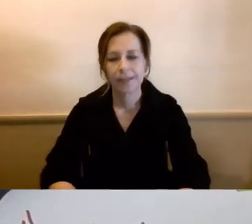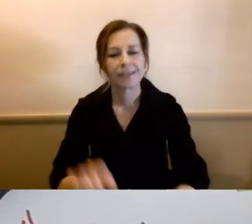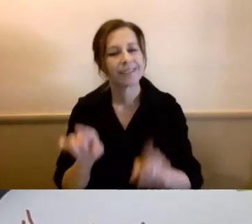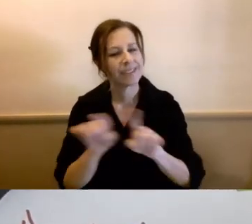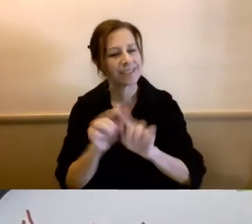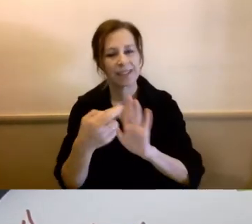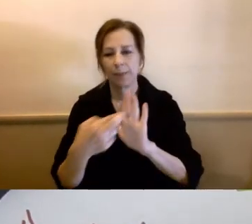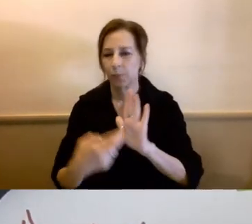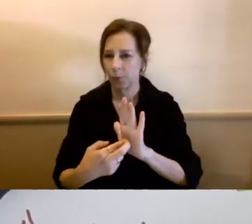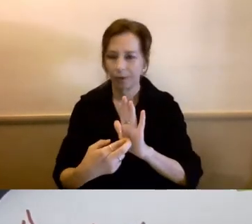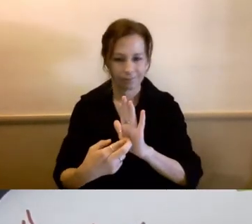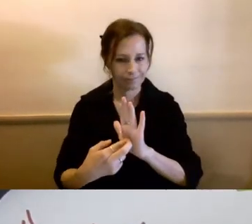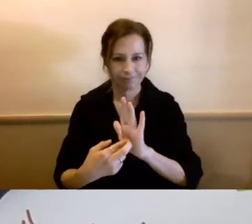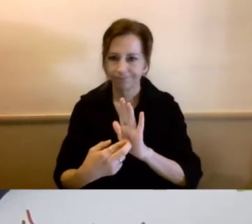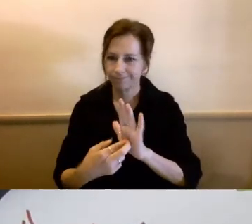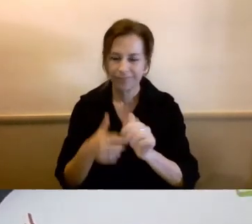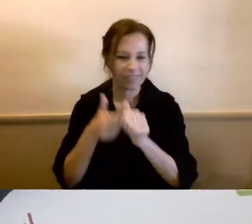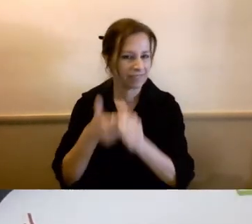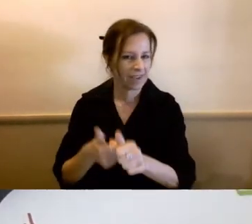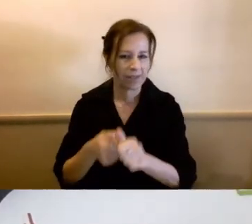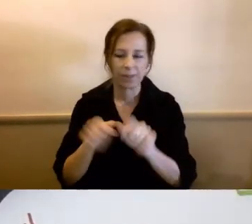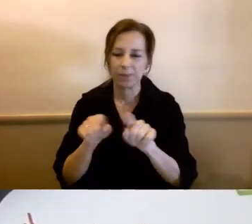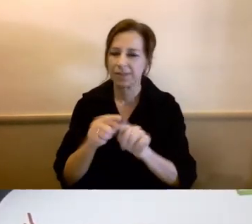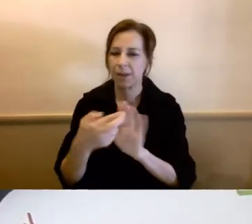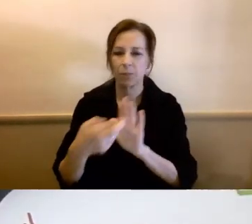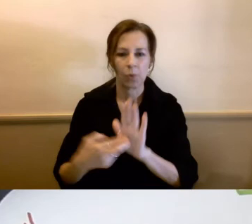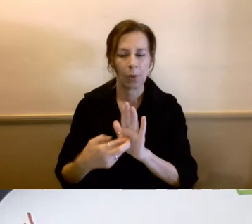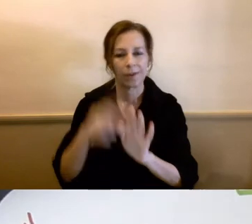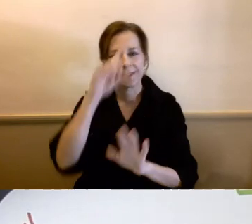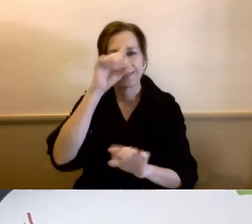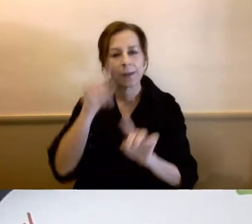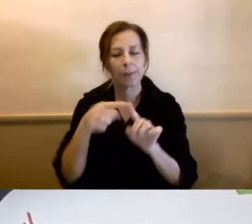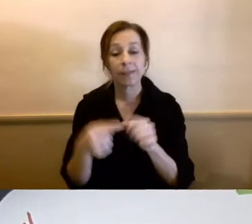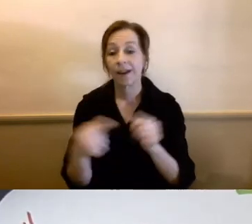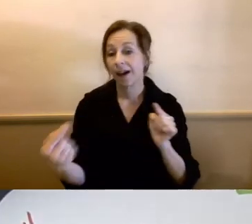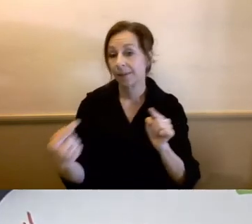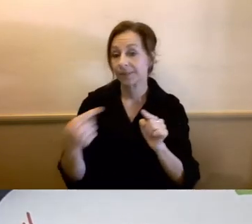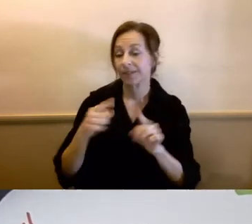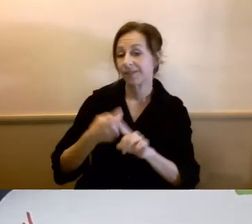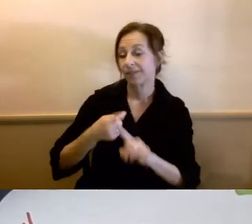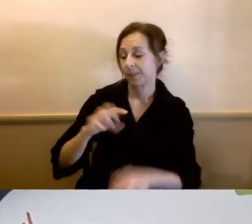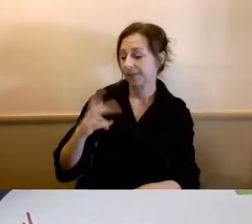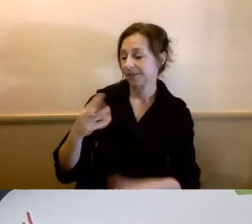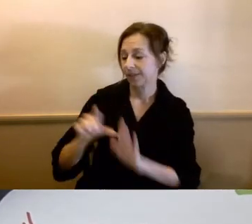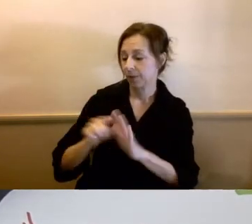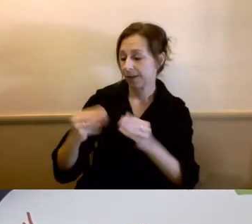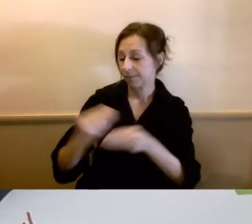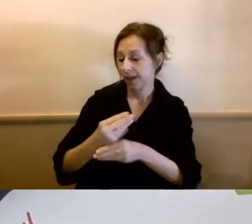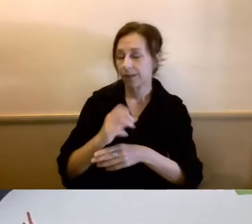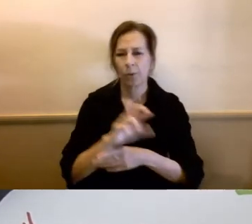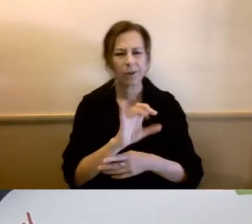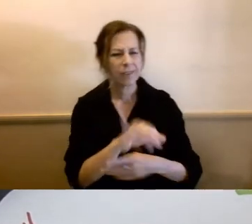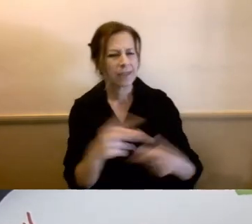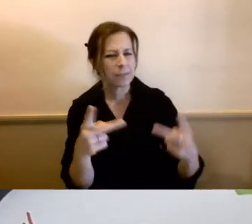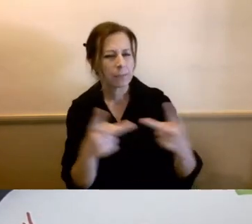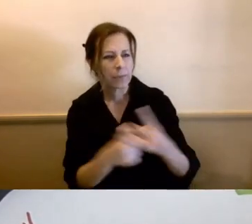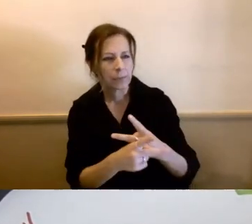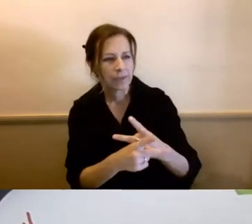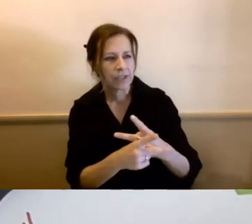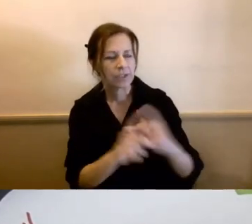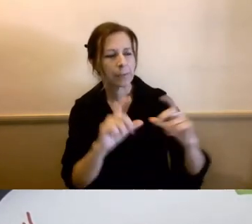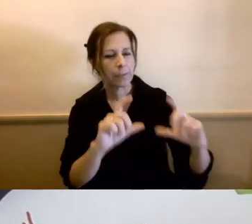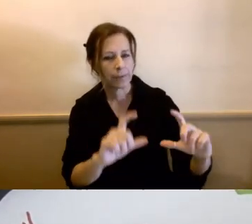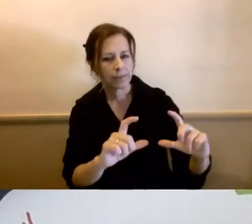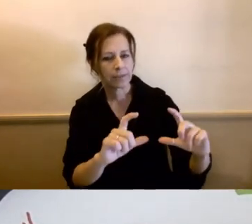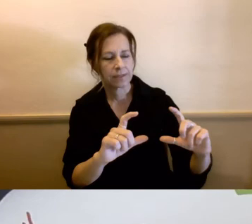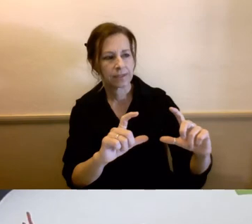So the same rules still apply. You can think of the opposite from 6th grade math, or think of, okay, that's multiplication, it's